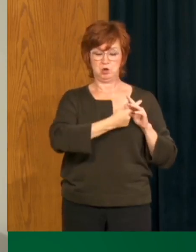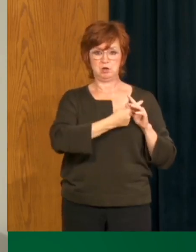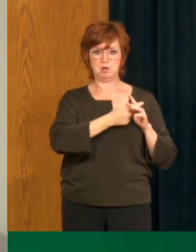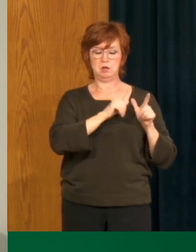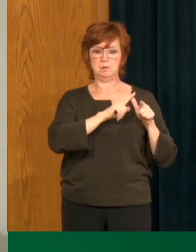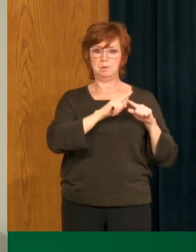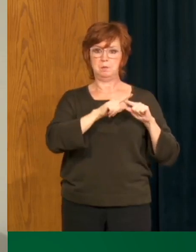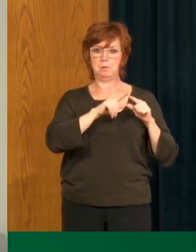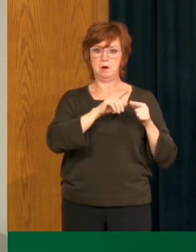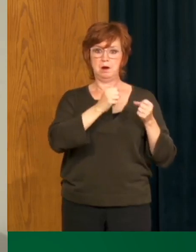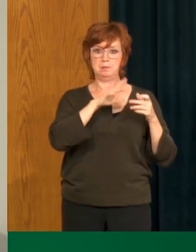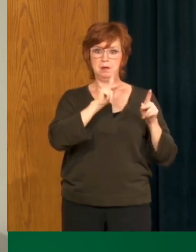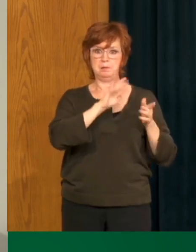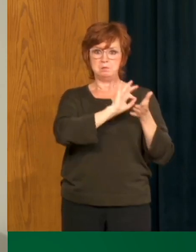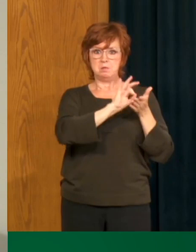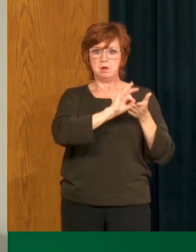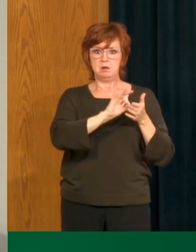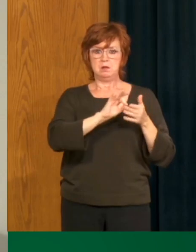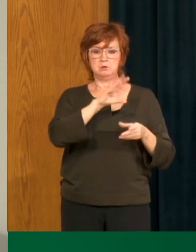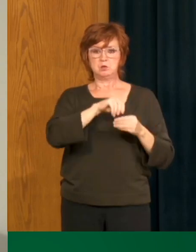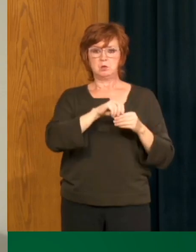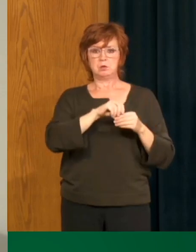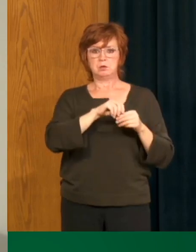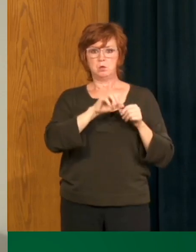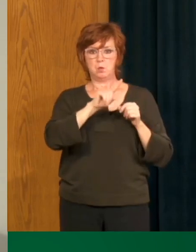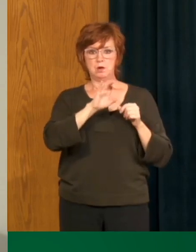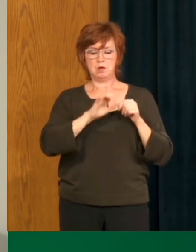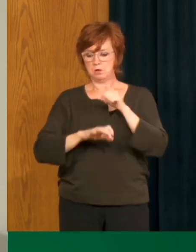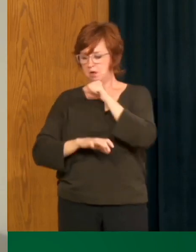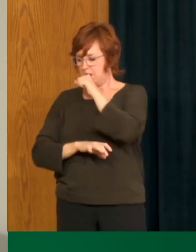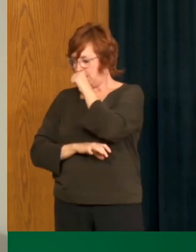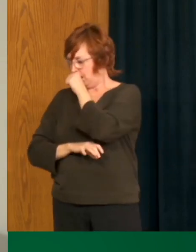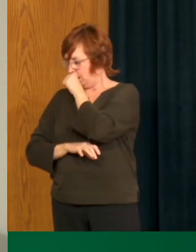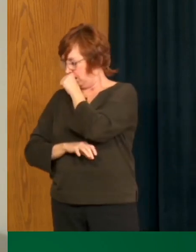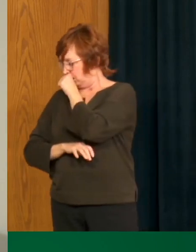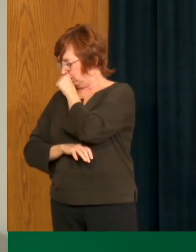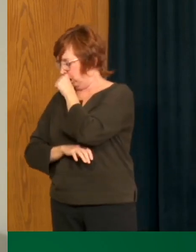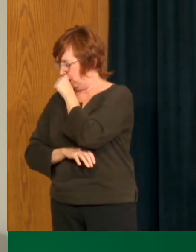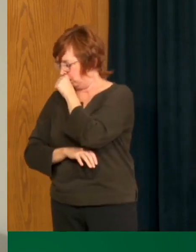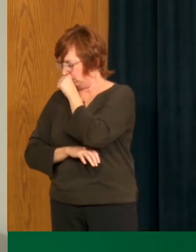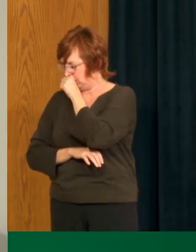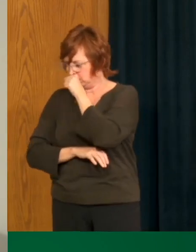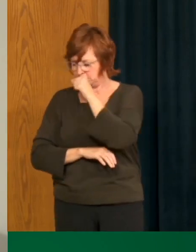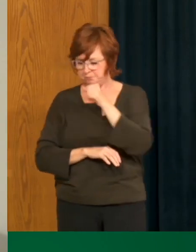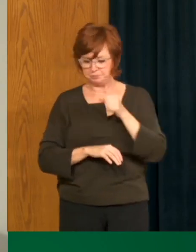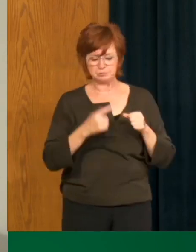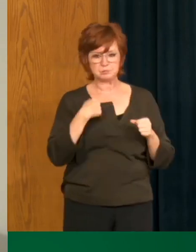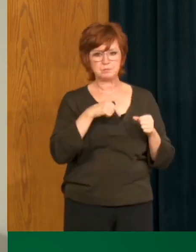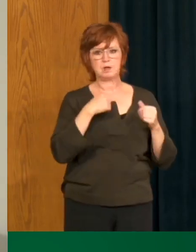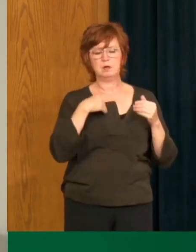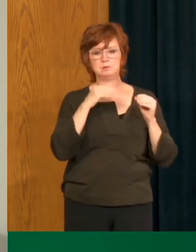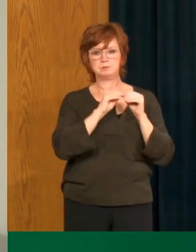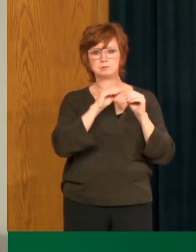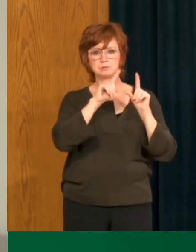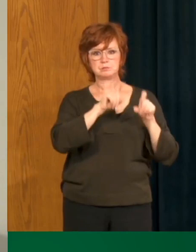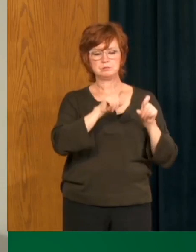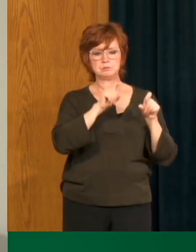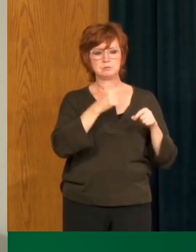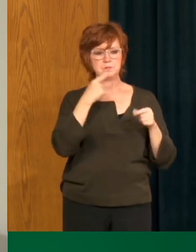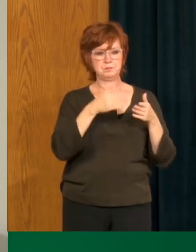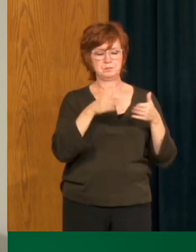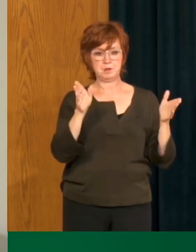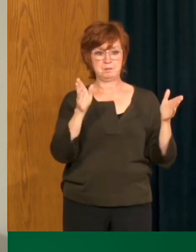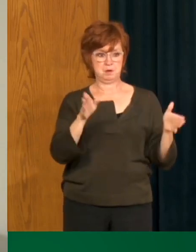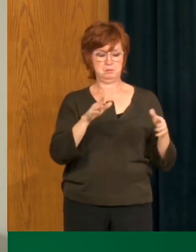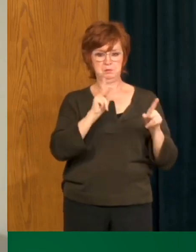lead to follow-up of 100 plus contacts, further testing through contact tracing and through the general public coming forwards.